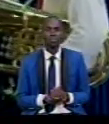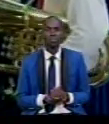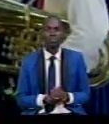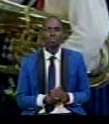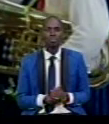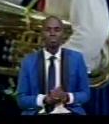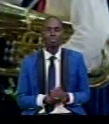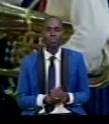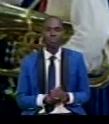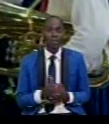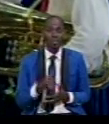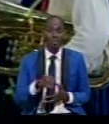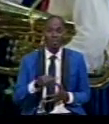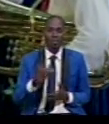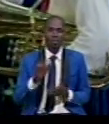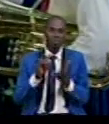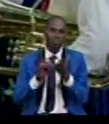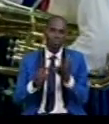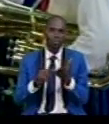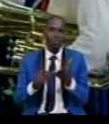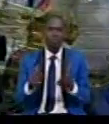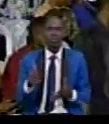Check yourself.